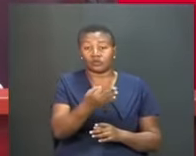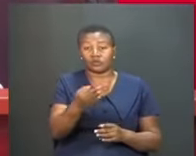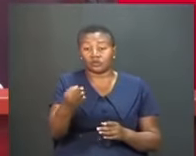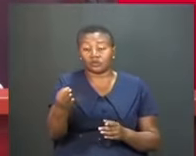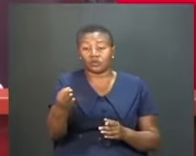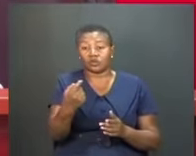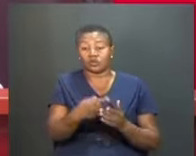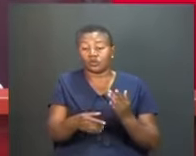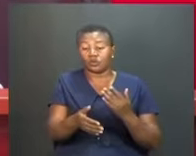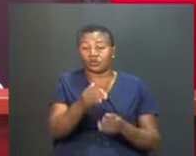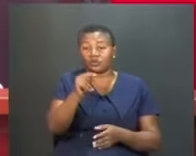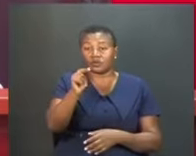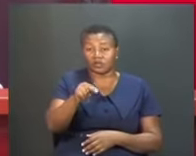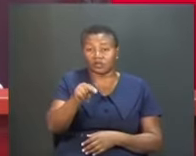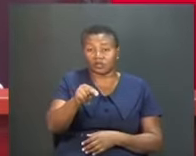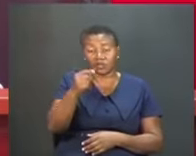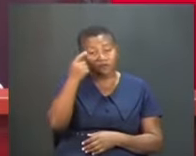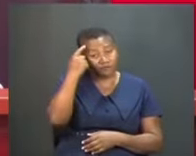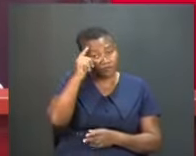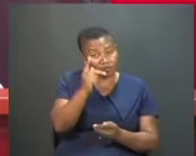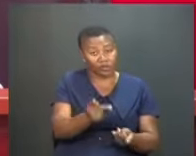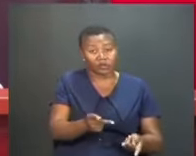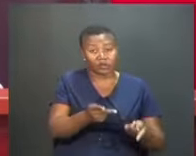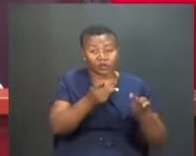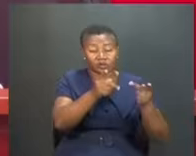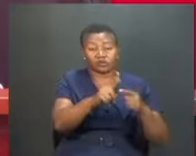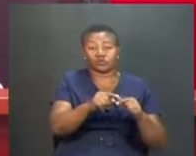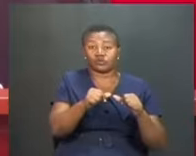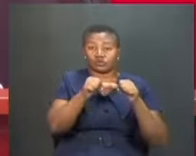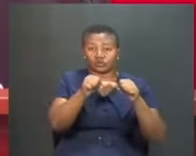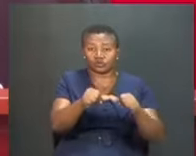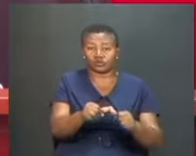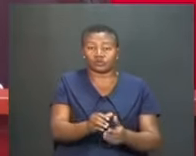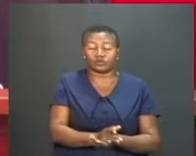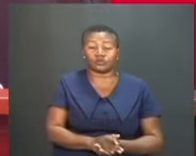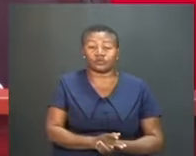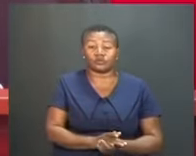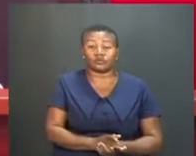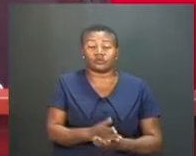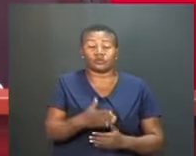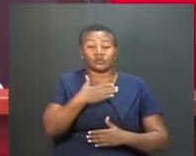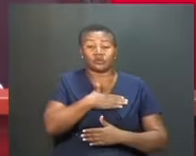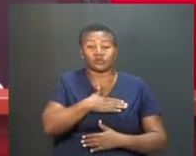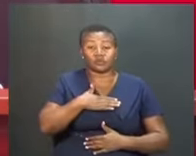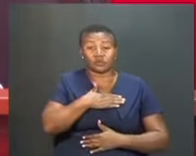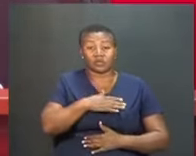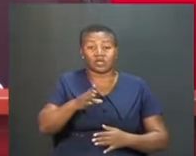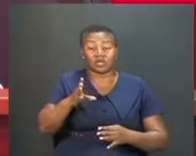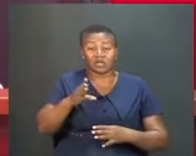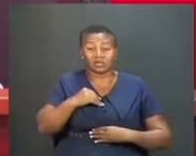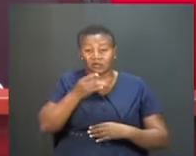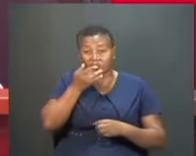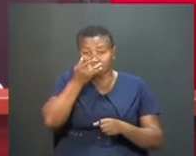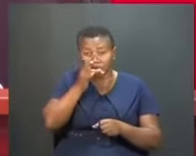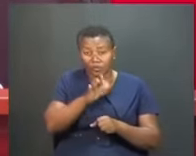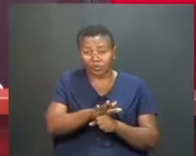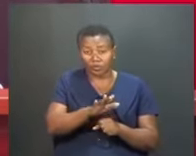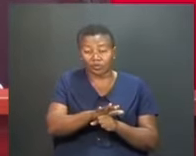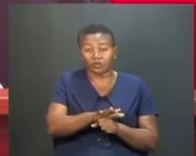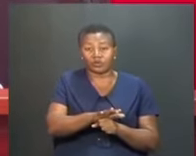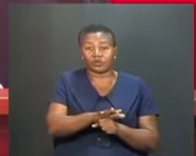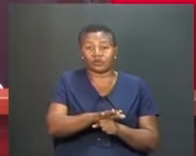arrangements for the presentation to proceed. Please accept the assurances of my